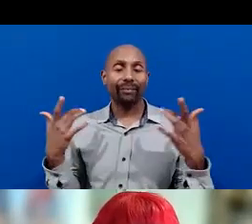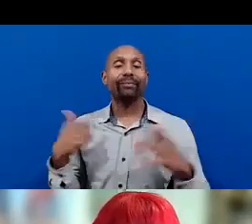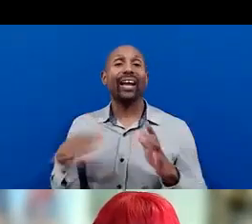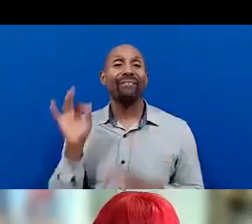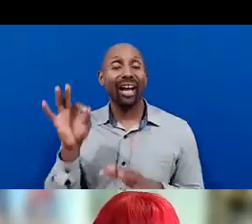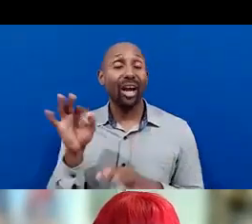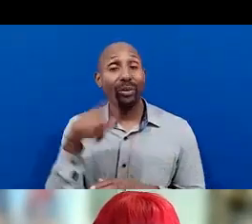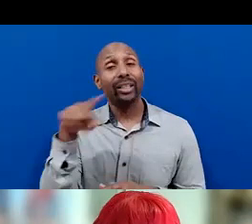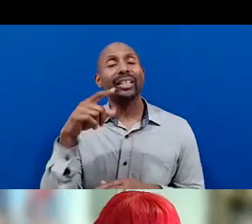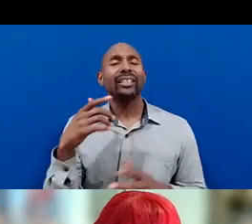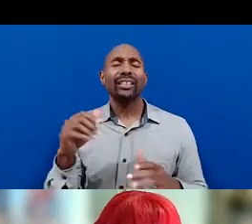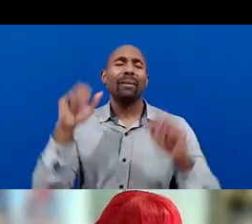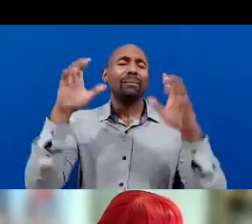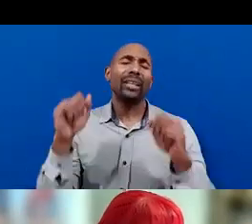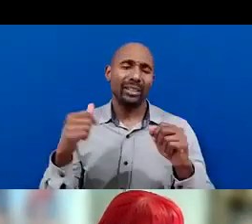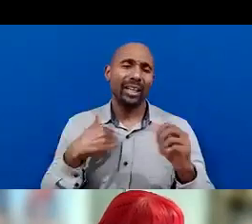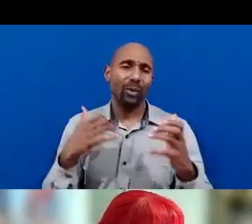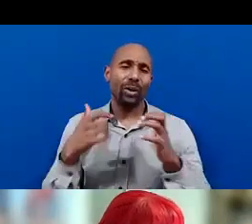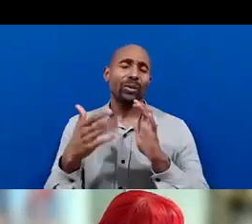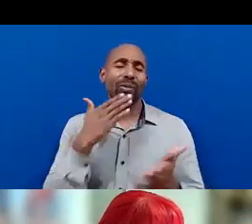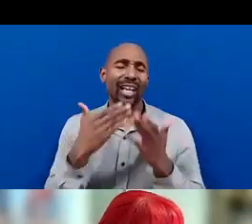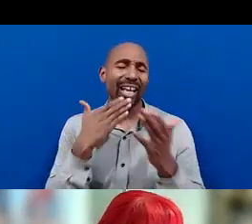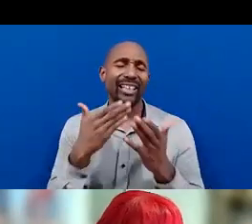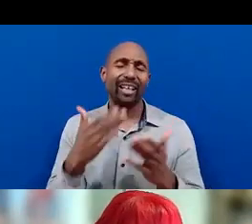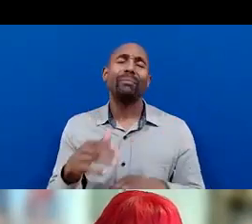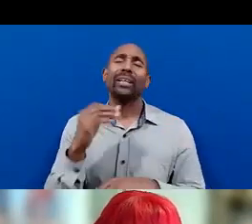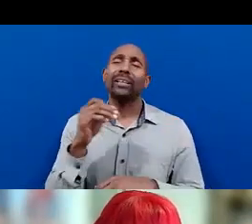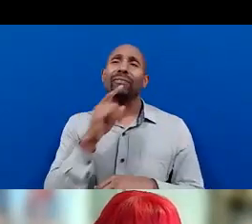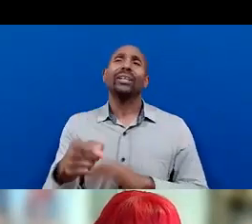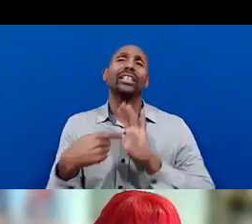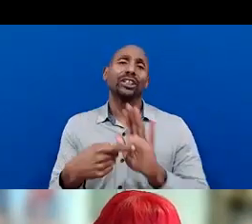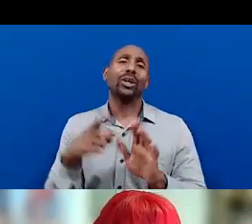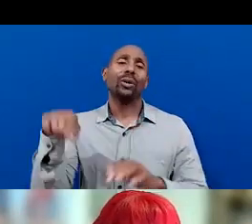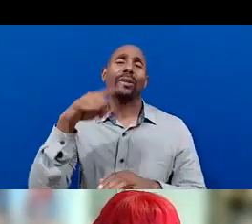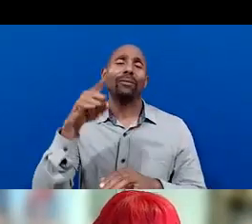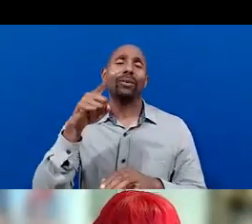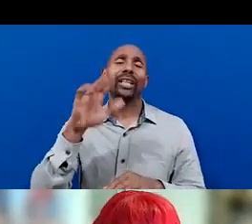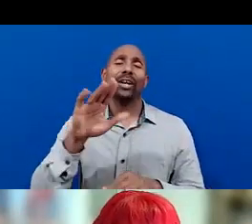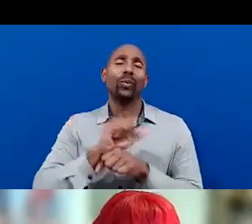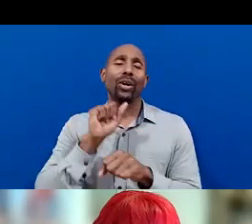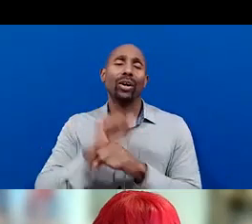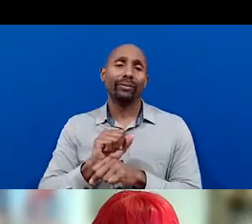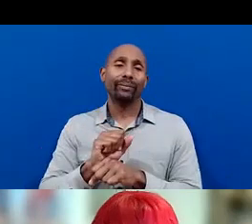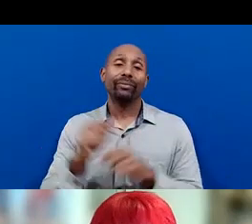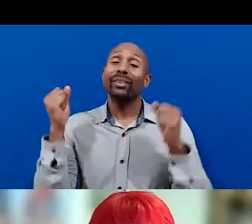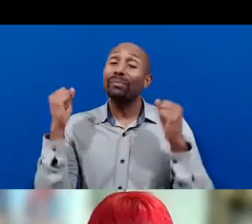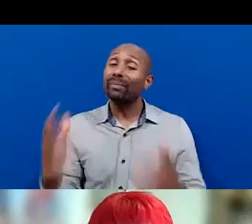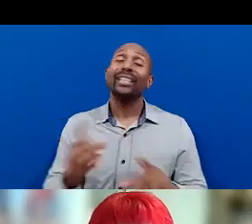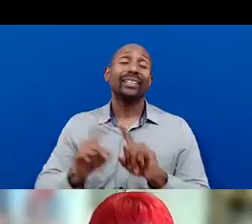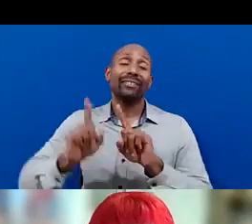them for all the work they did at the vaccine event. We've had so many volunteers over the past few years